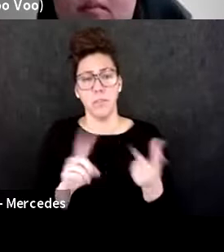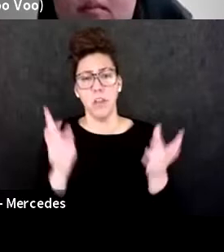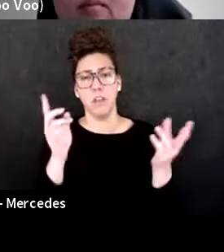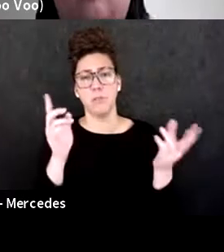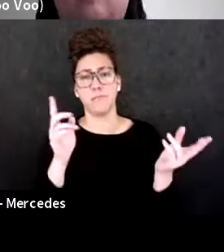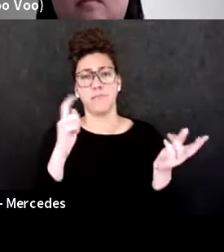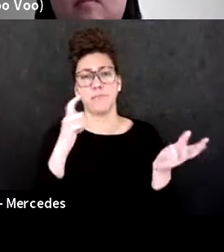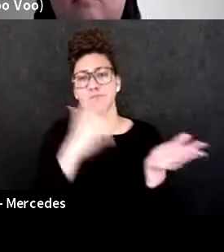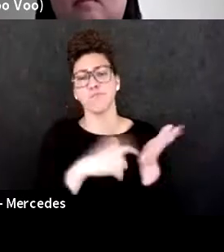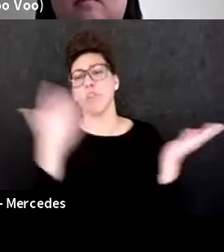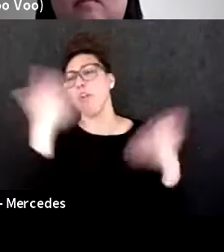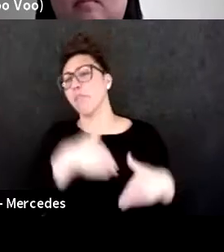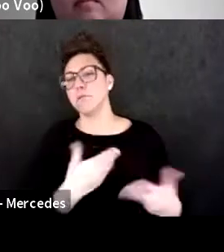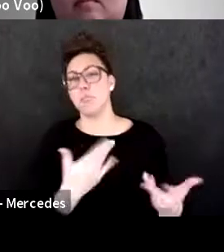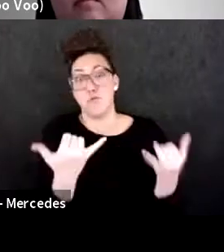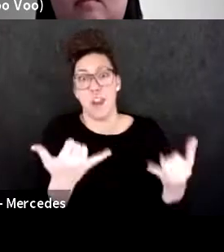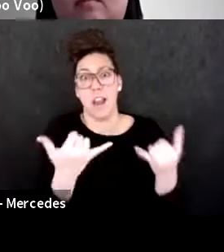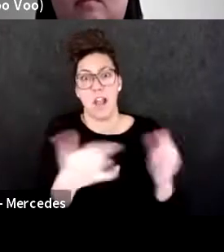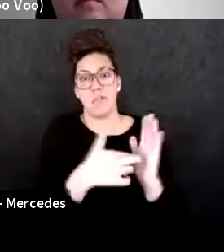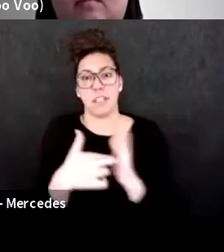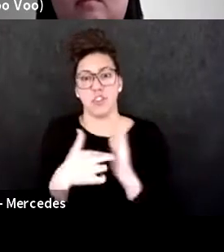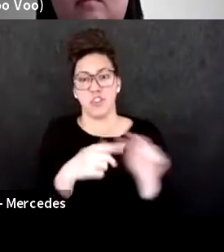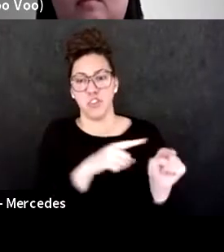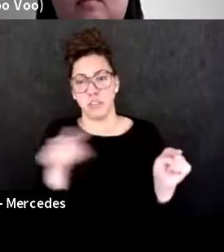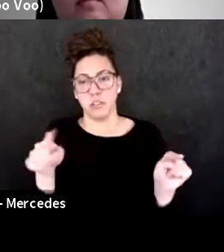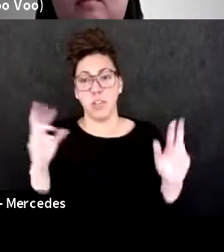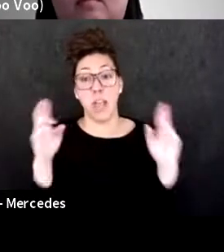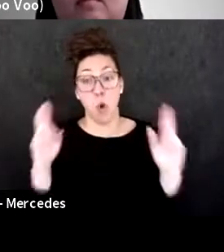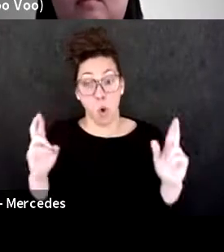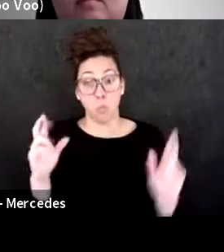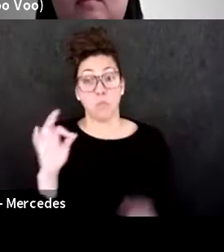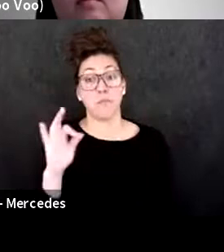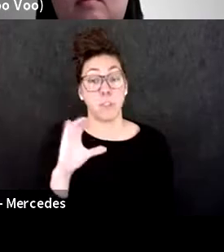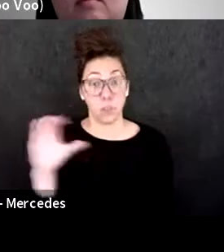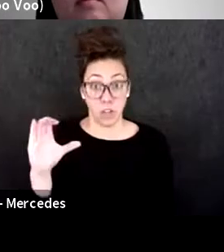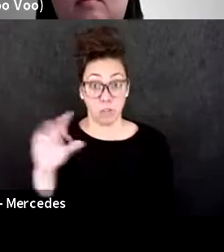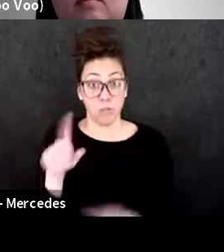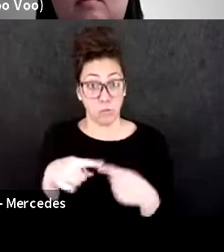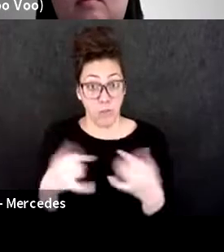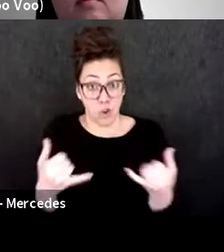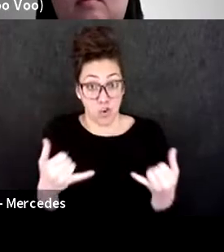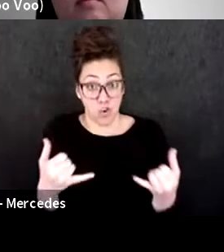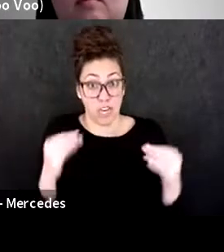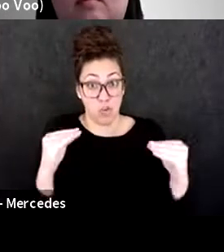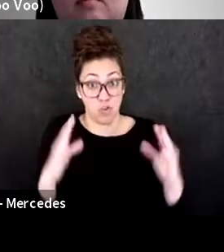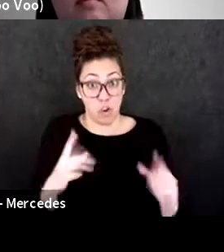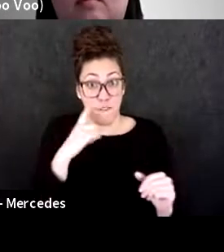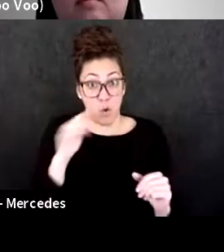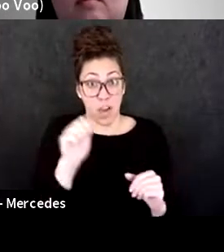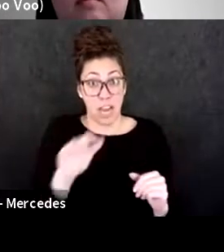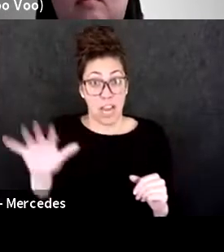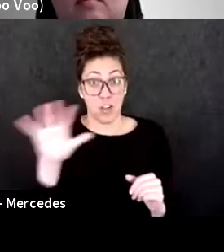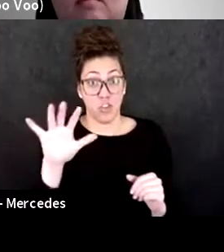representation. Case in point, I hope that Fresno City College, when the current instructor for Asian American